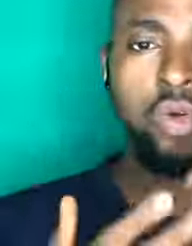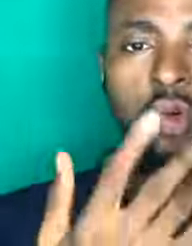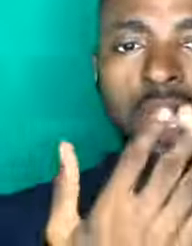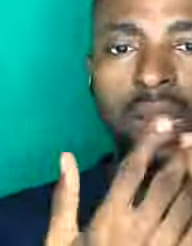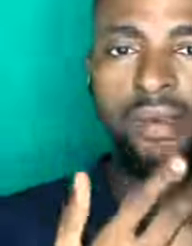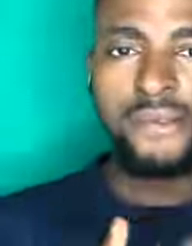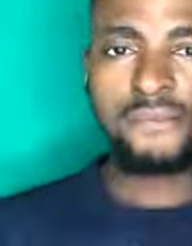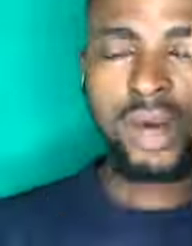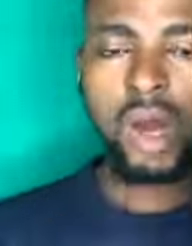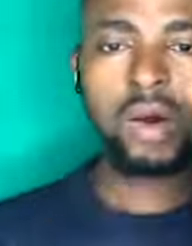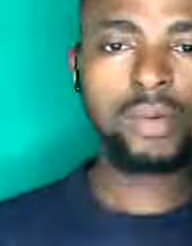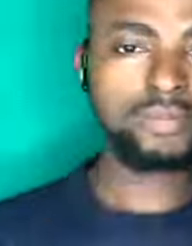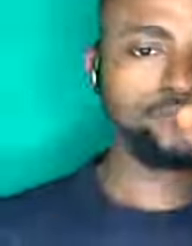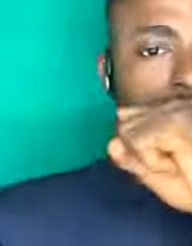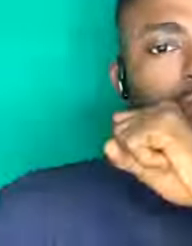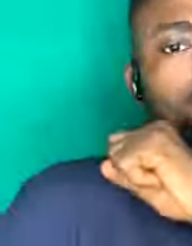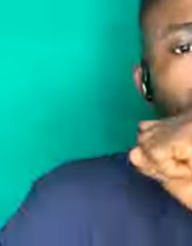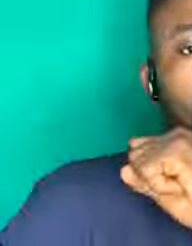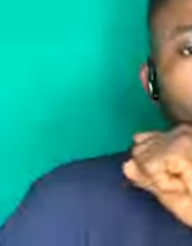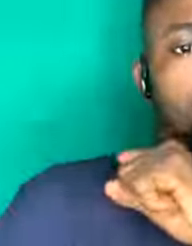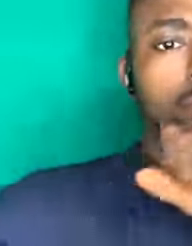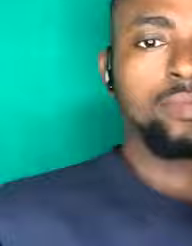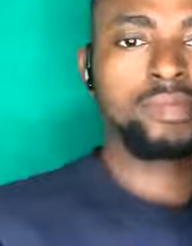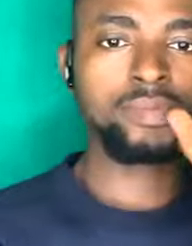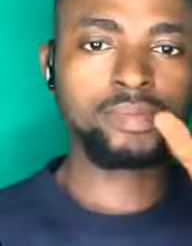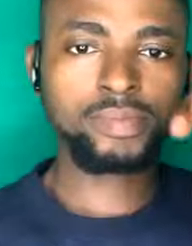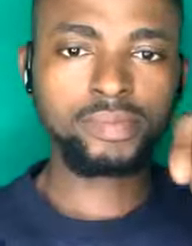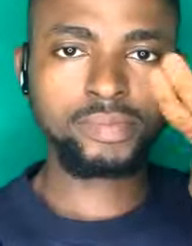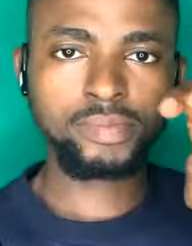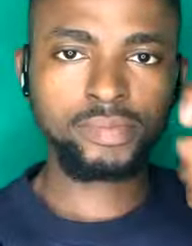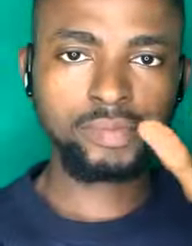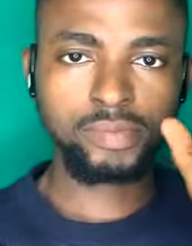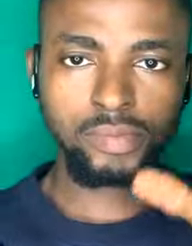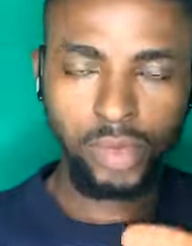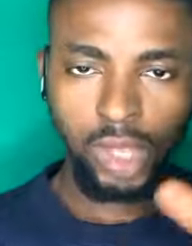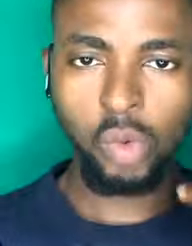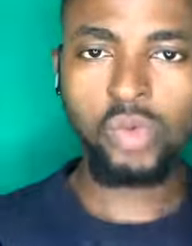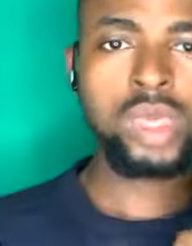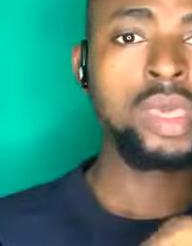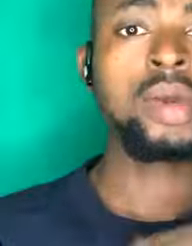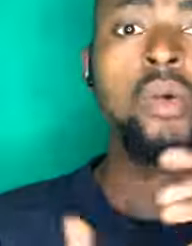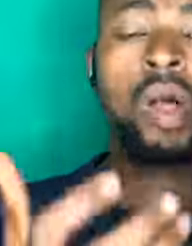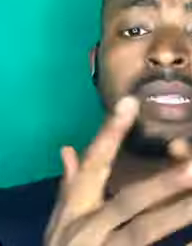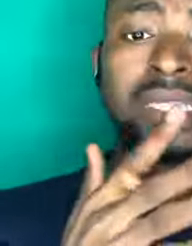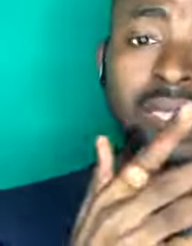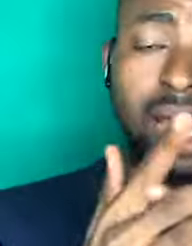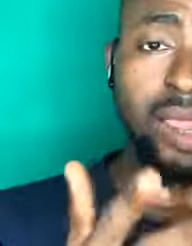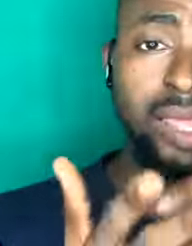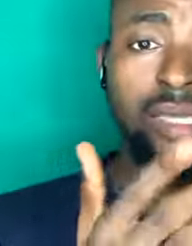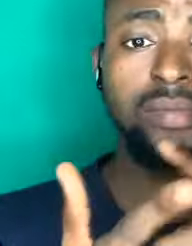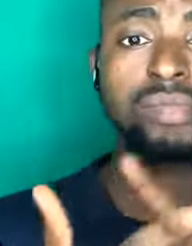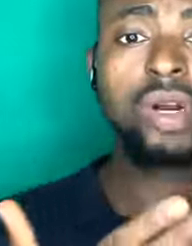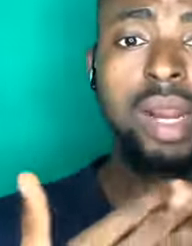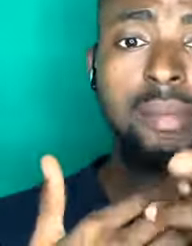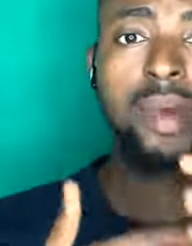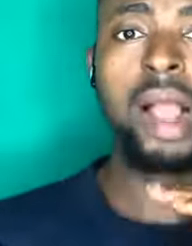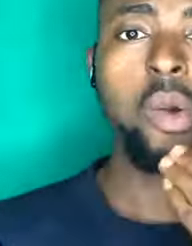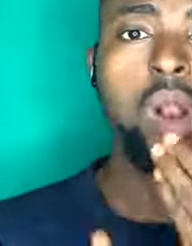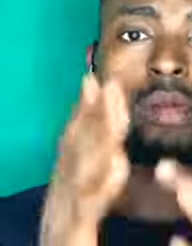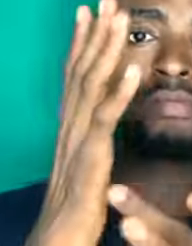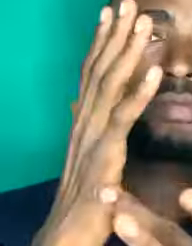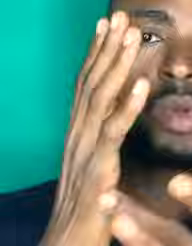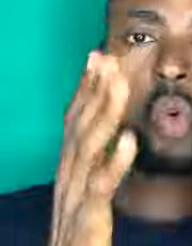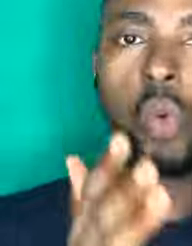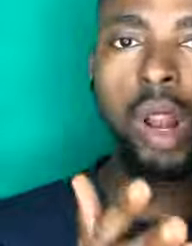Sims_Deaf Consult to join us, we would kickstart the show, and our technical guy would let